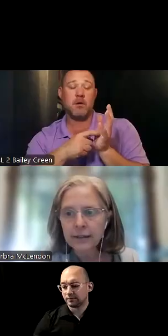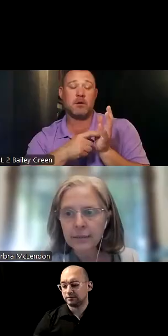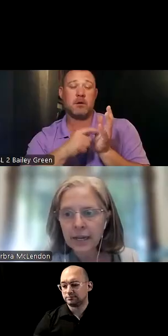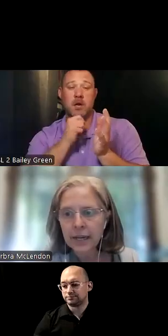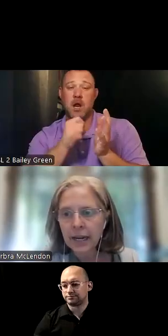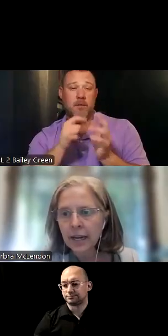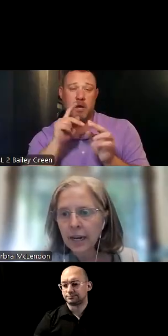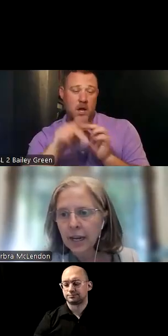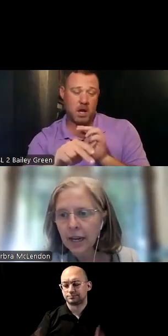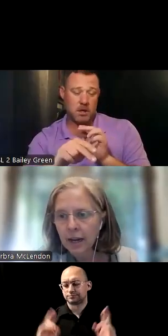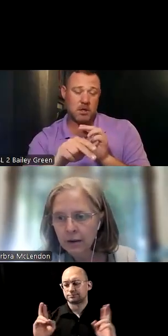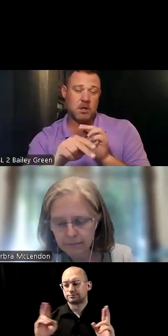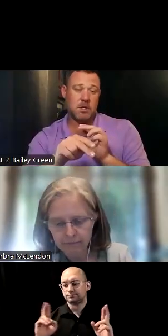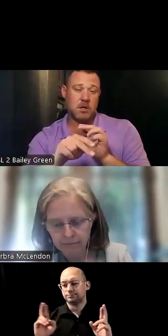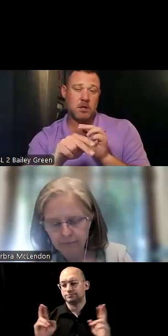a cut to Medicaid,